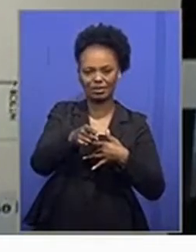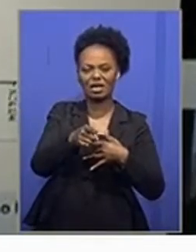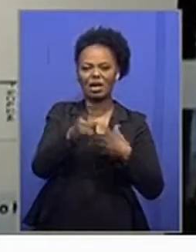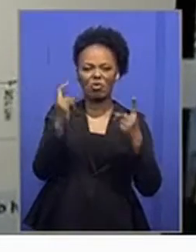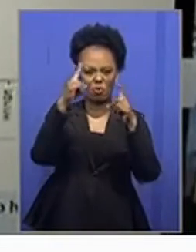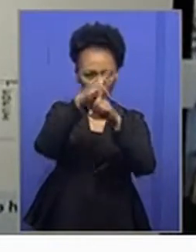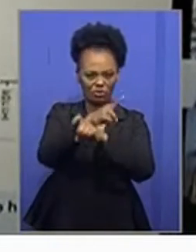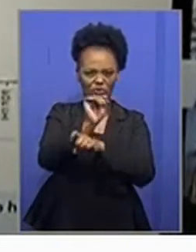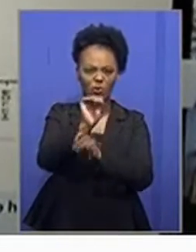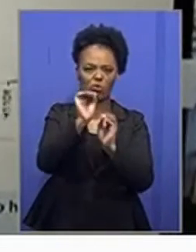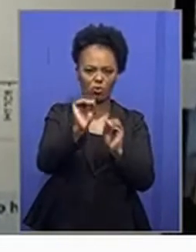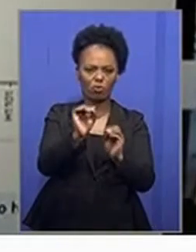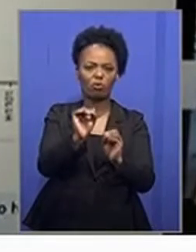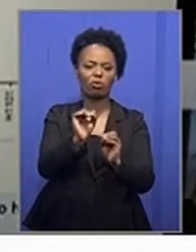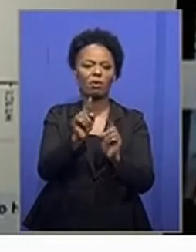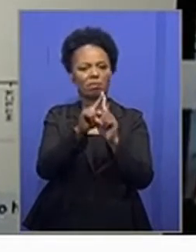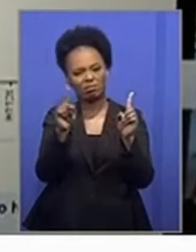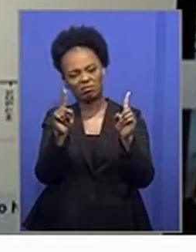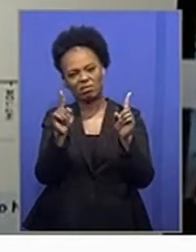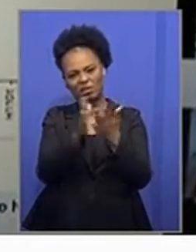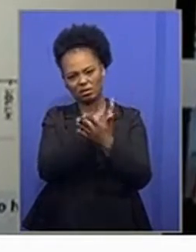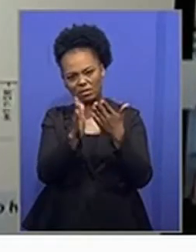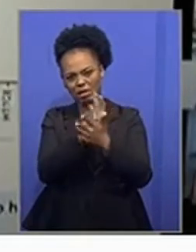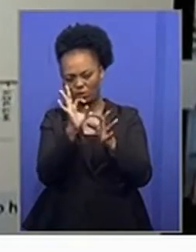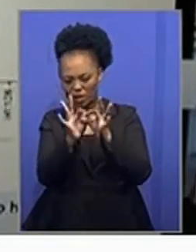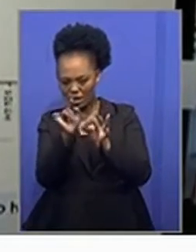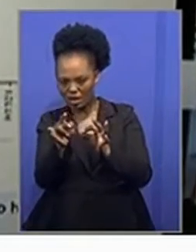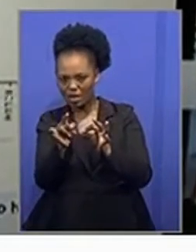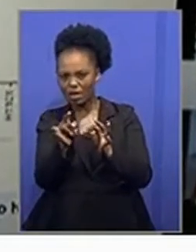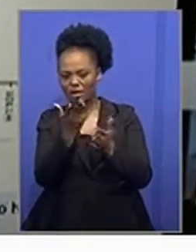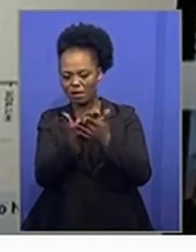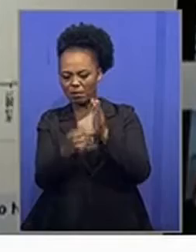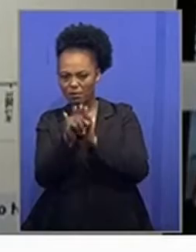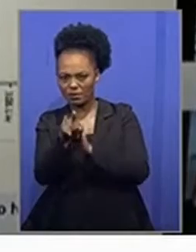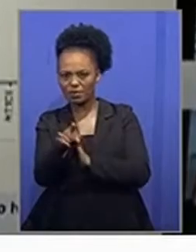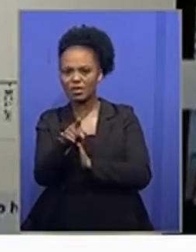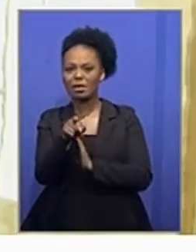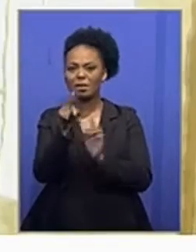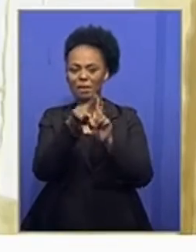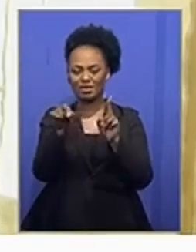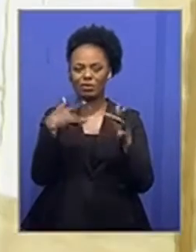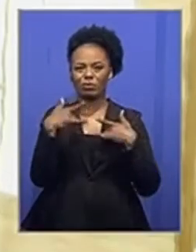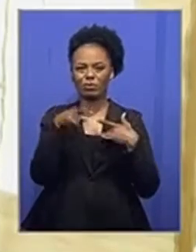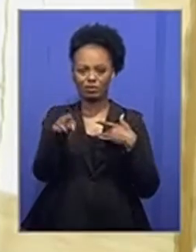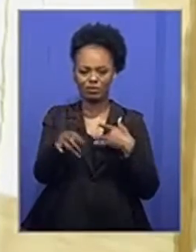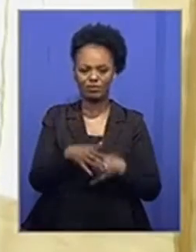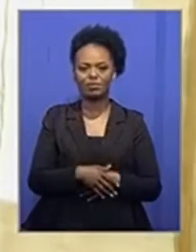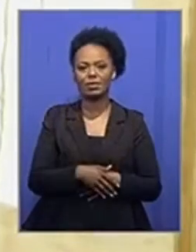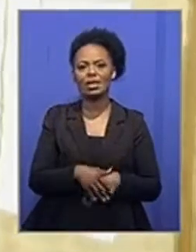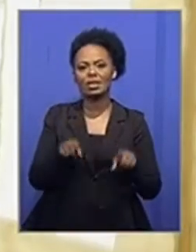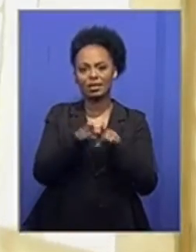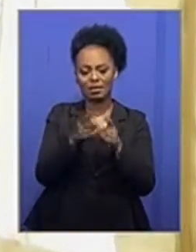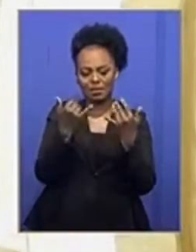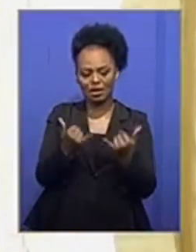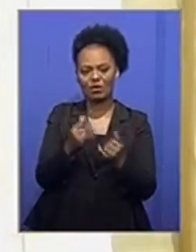also some unique mutations, which, is why we are monitoring. Le mororo, letso